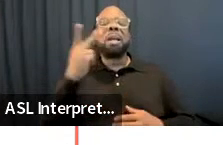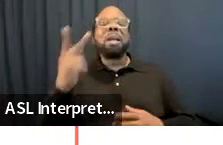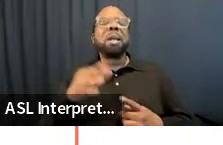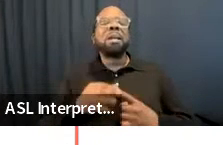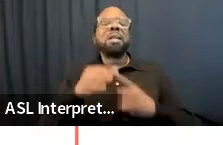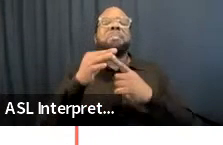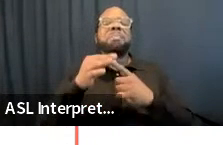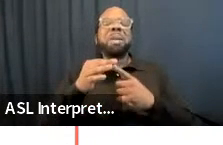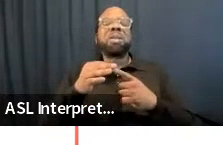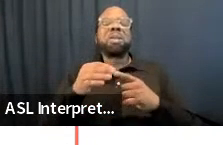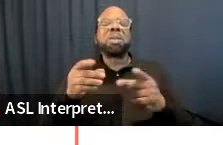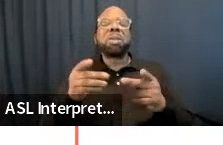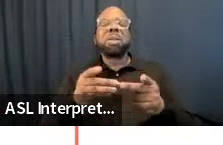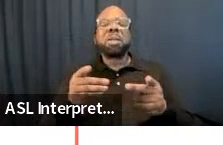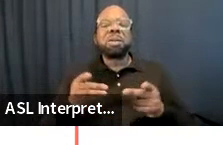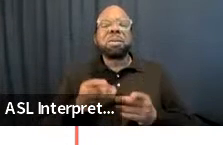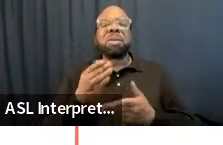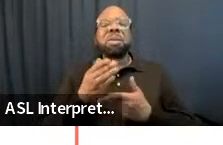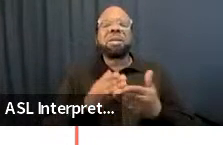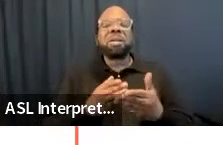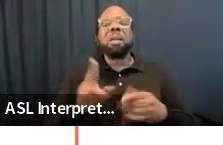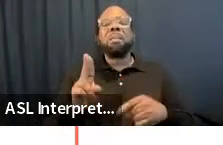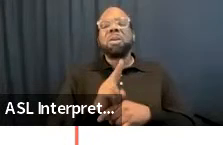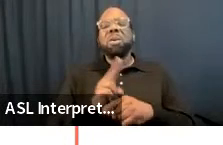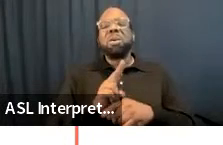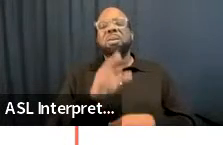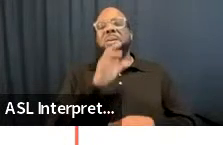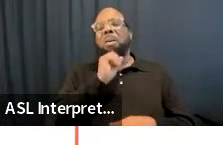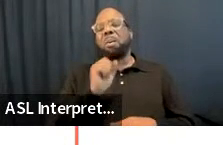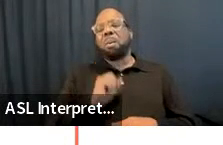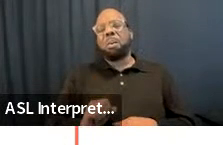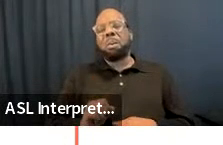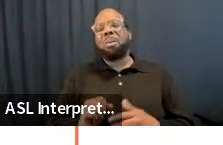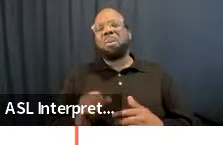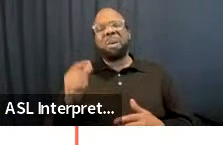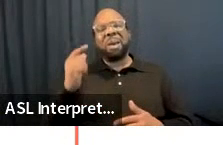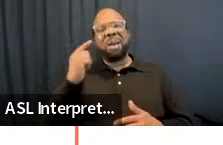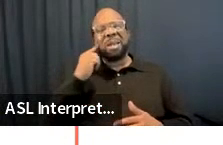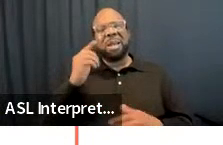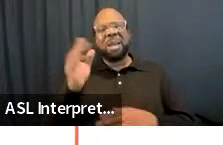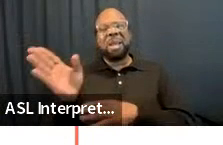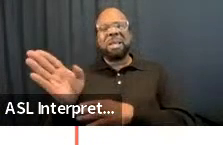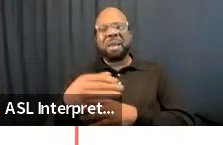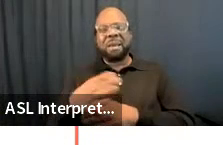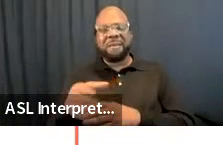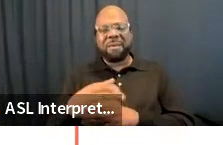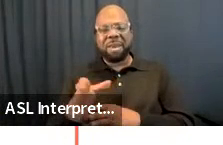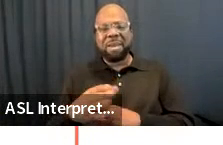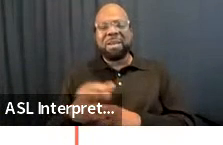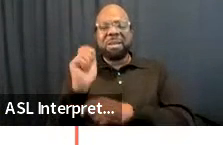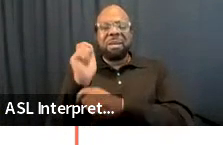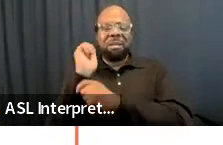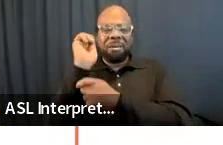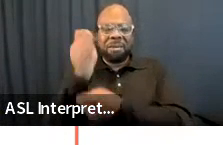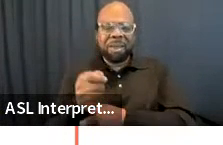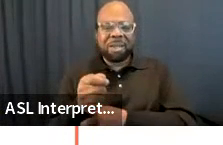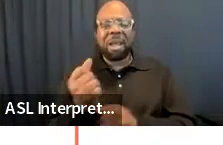also? Because some of the uses are antiquated. Mm-hmm. Sheepshead Bay was a fishing village. So a lot of the uses were for